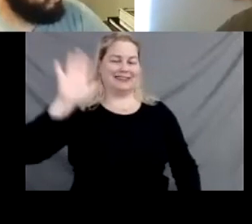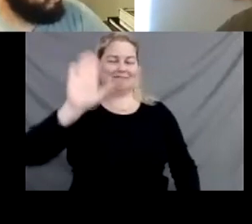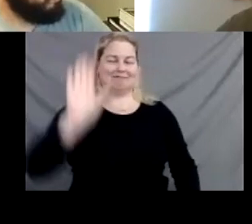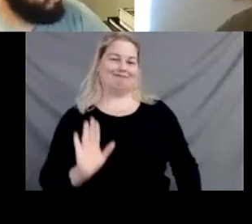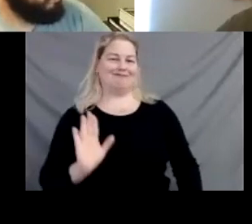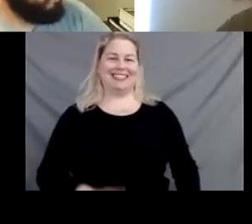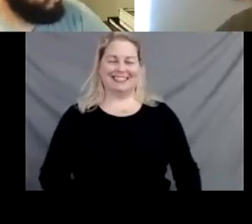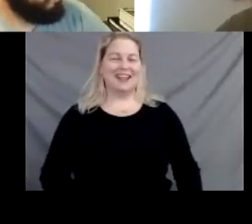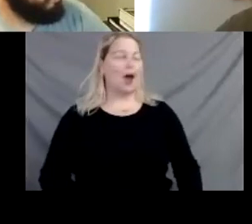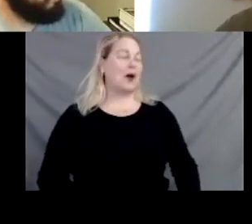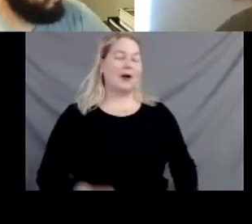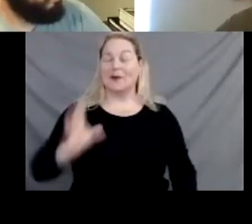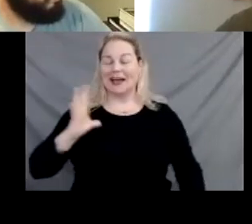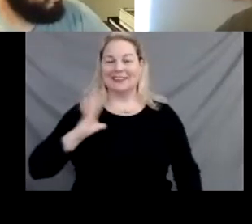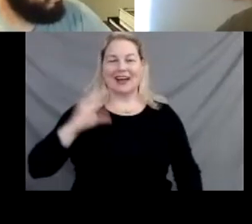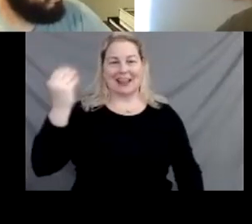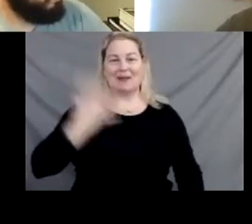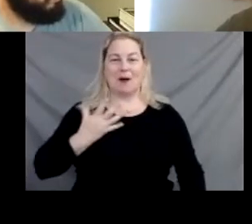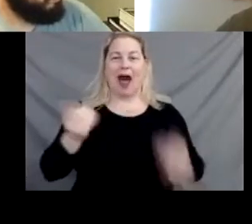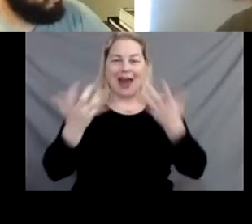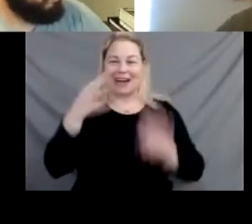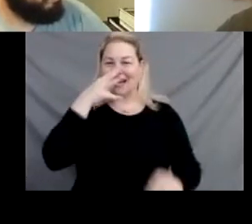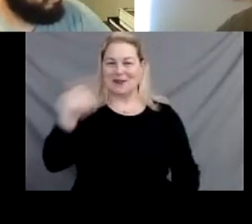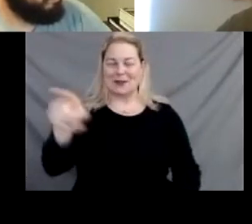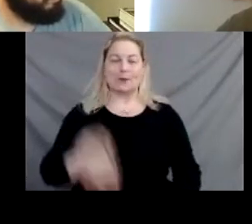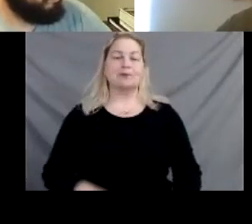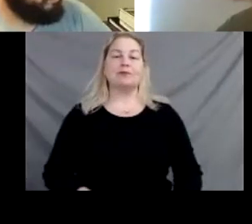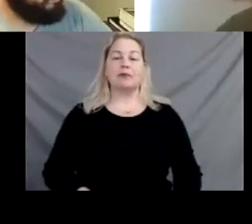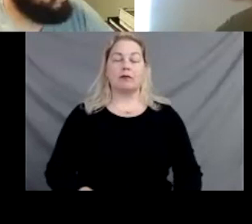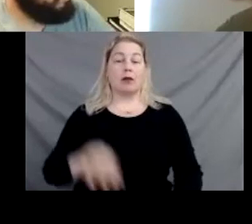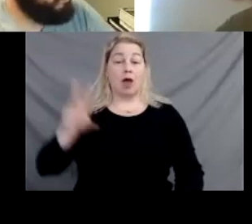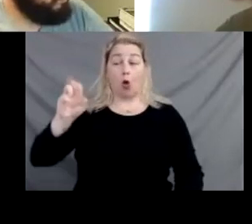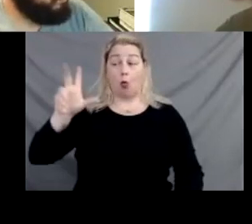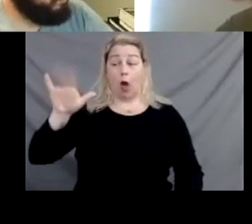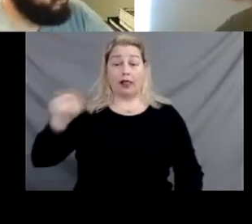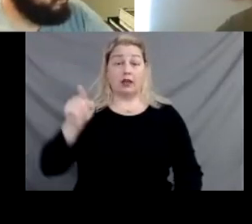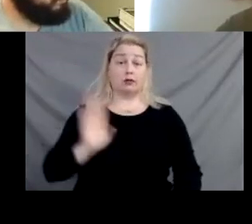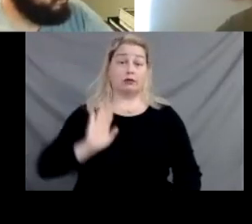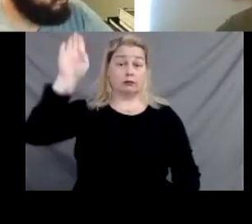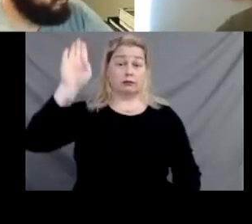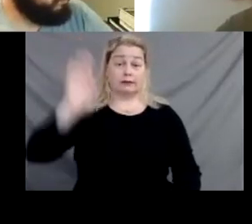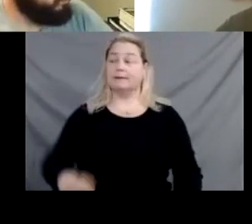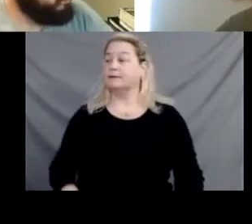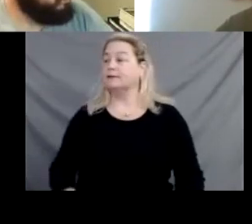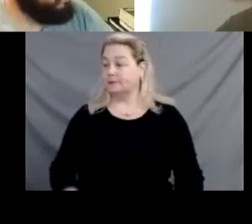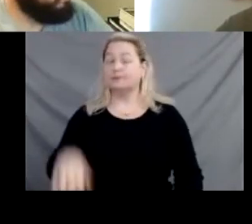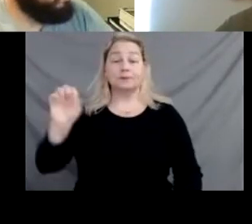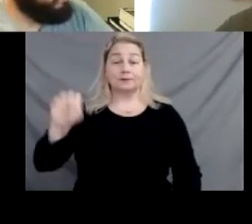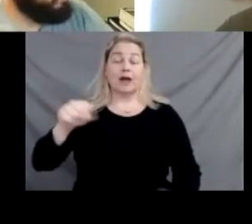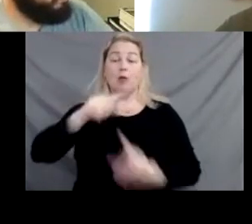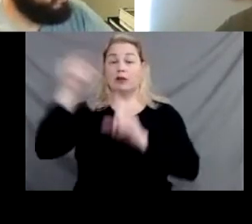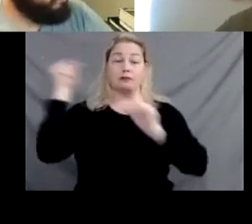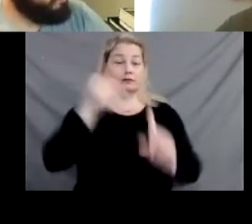know from ignoring somebody. Wally, you did put your hand up. I wanted to bring us just back around to